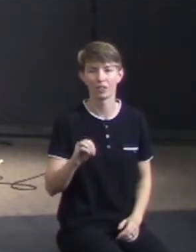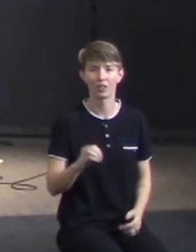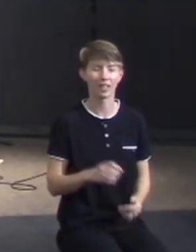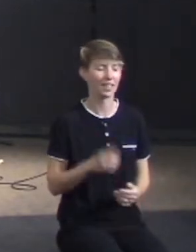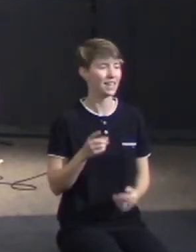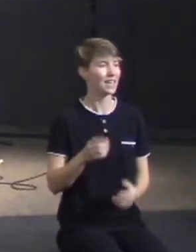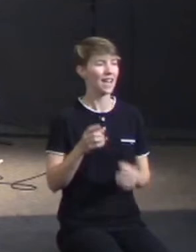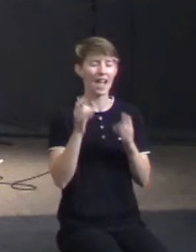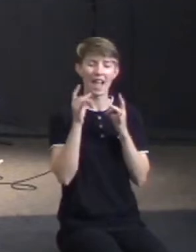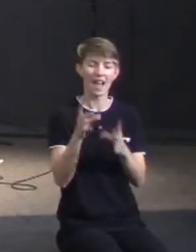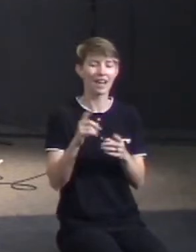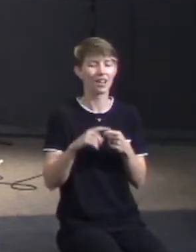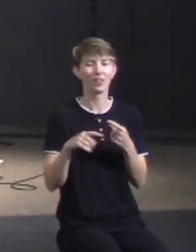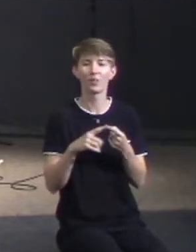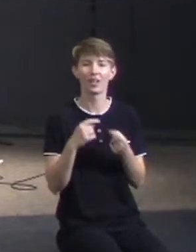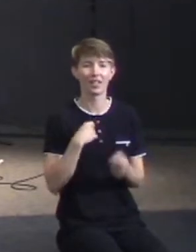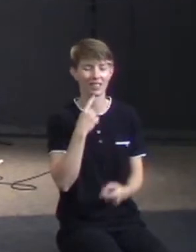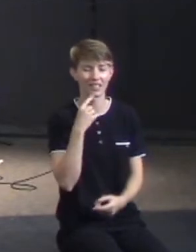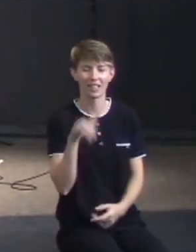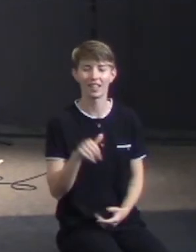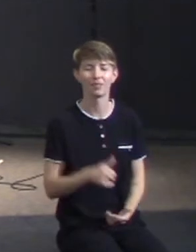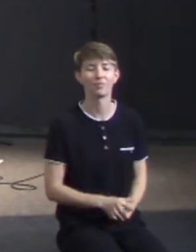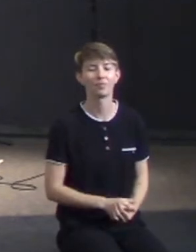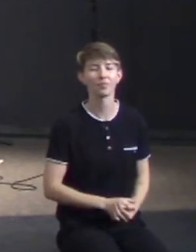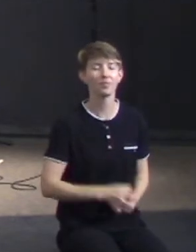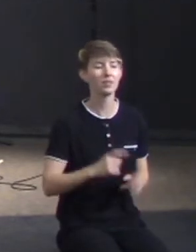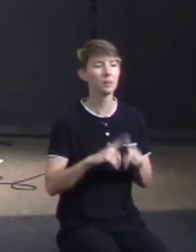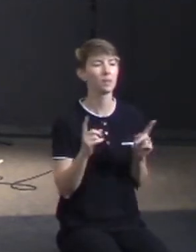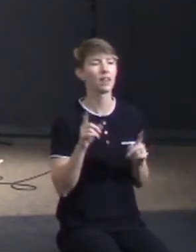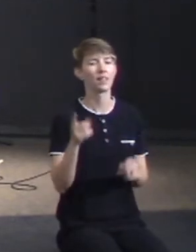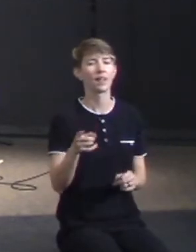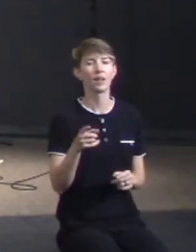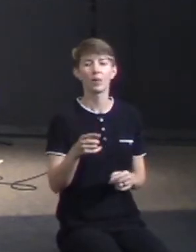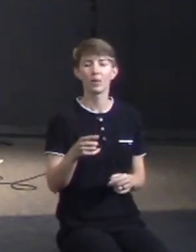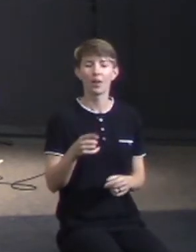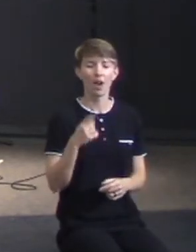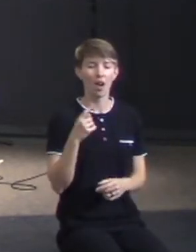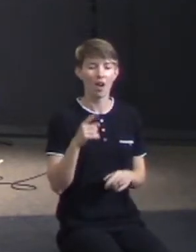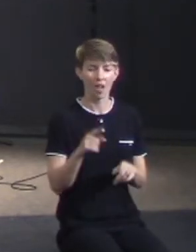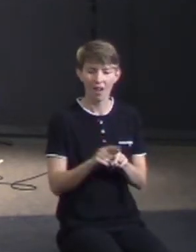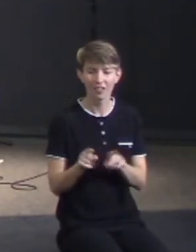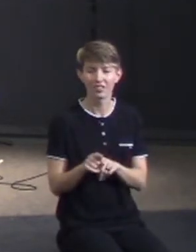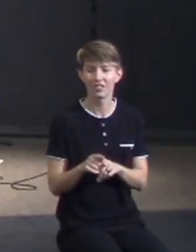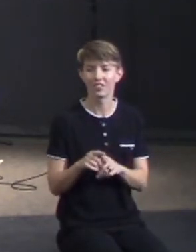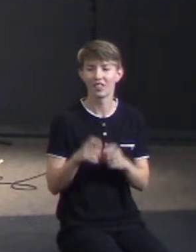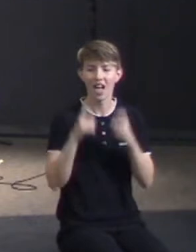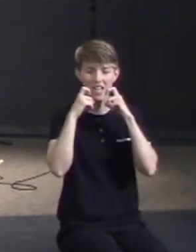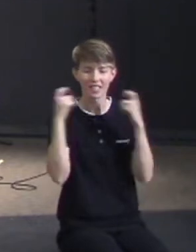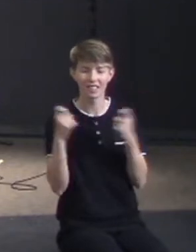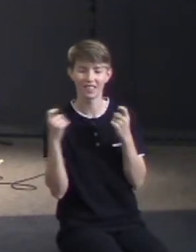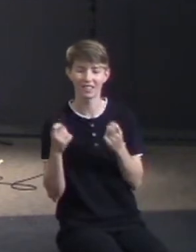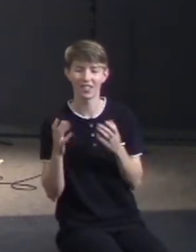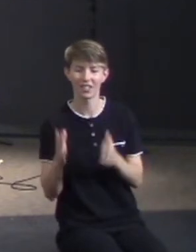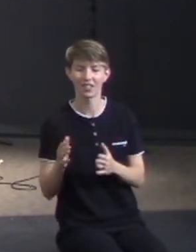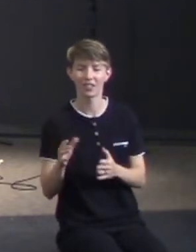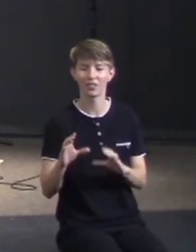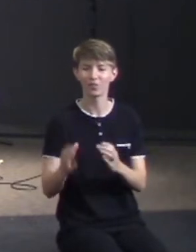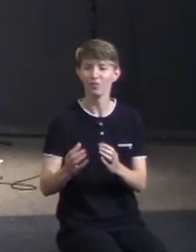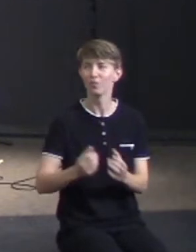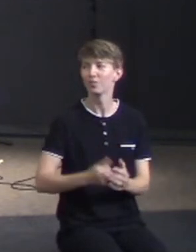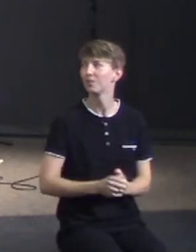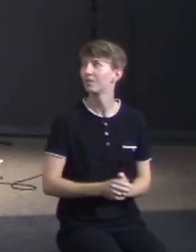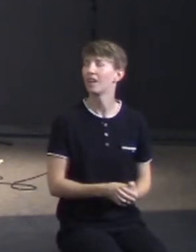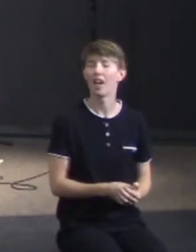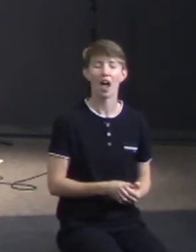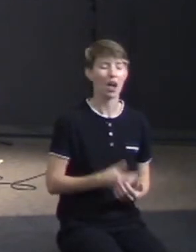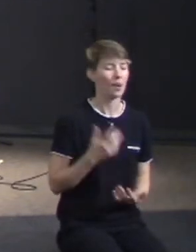you know. But they were their own degree of sinner. They kind of looked at the way things are going. It's like going,